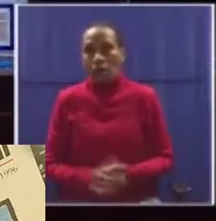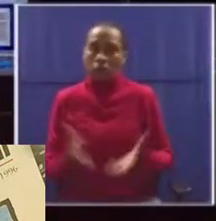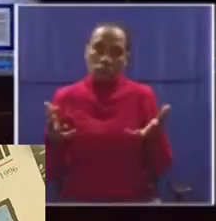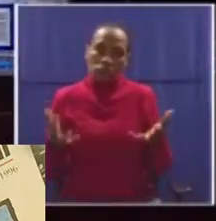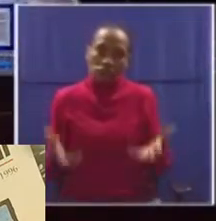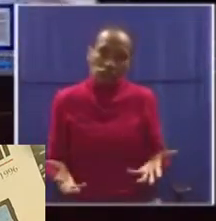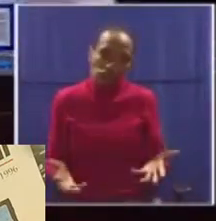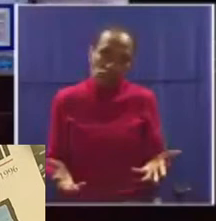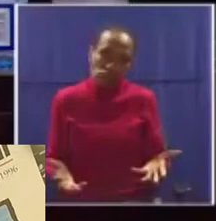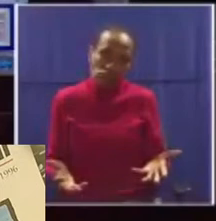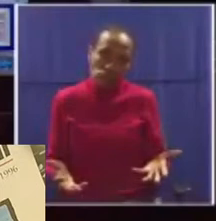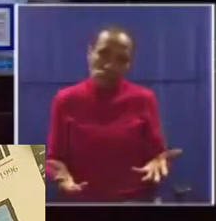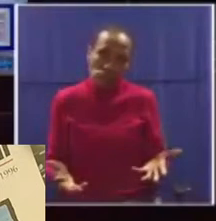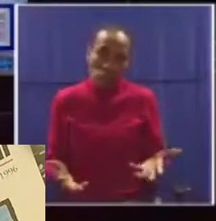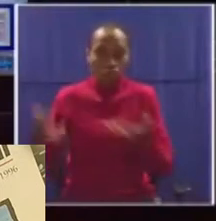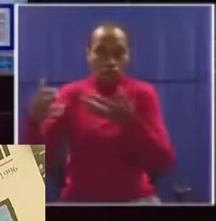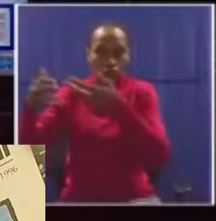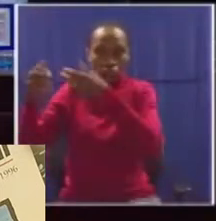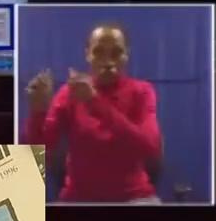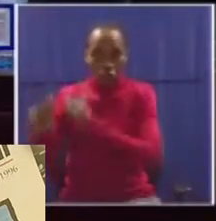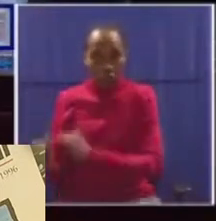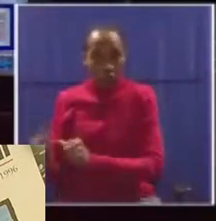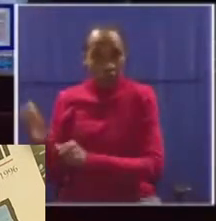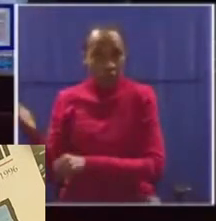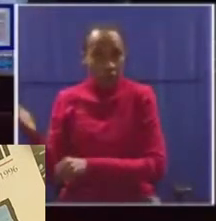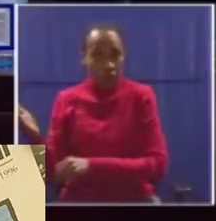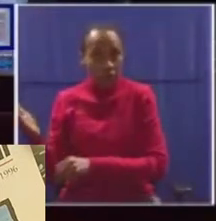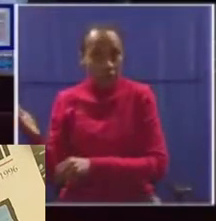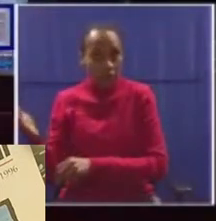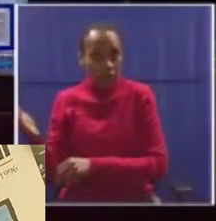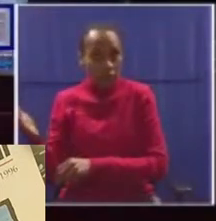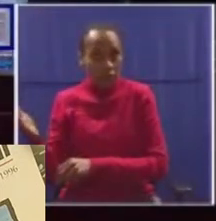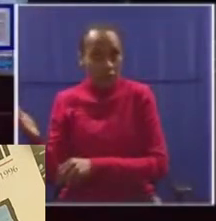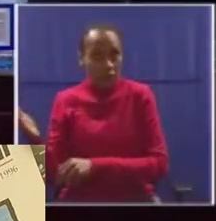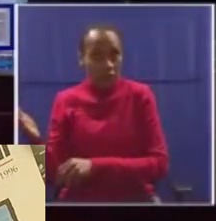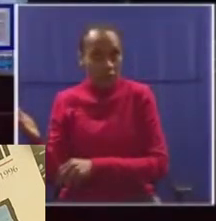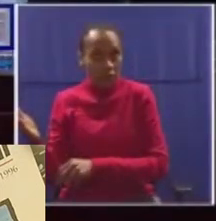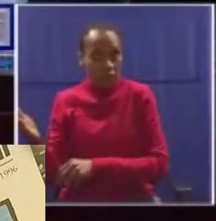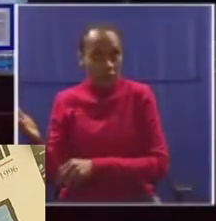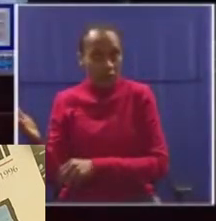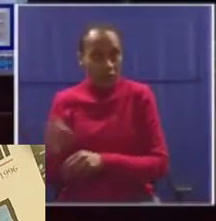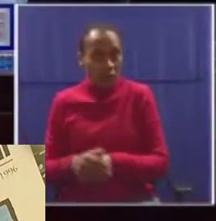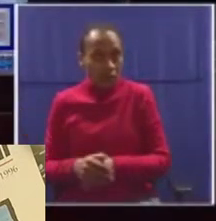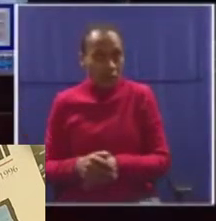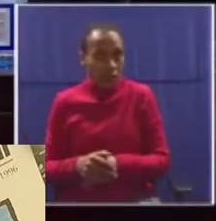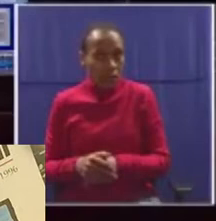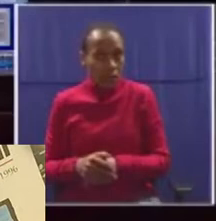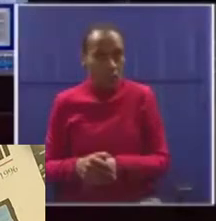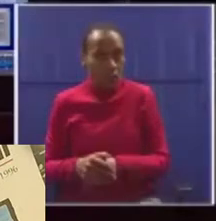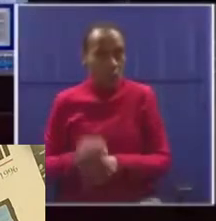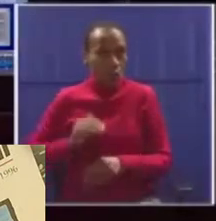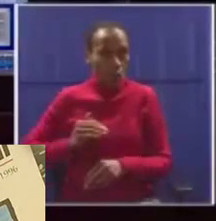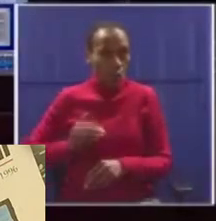uh Jefferson was the woman in this fraternity